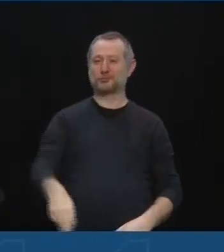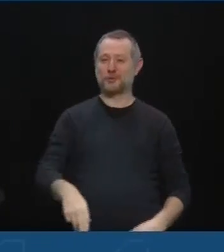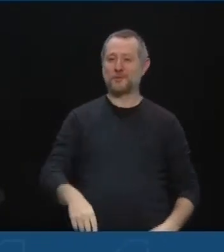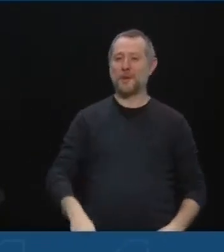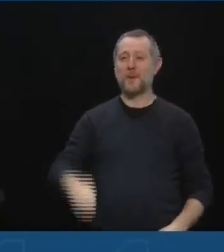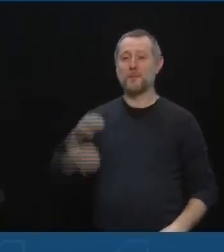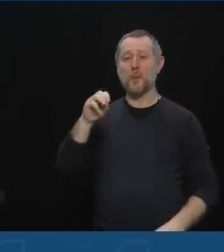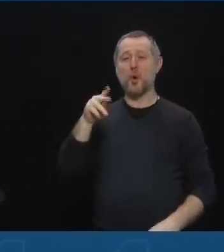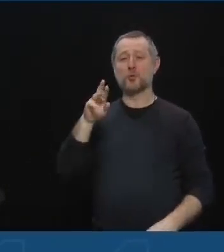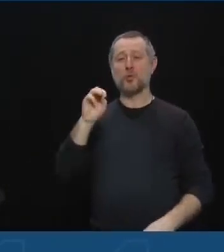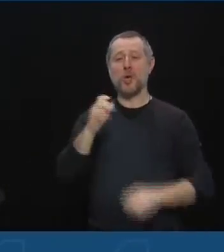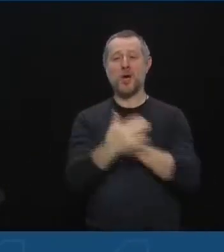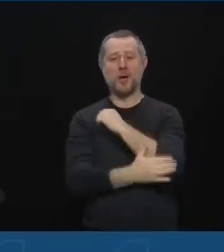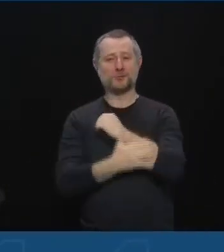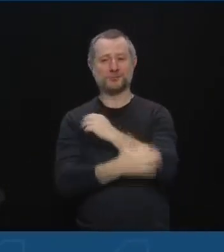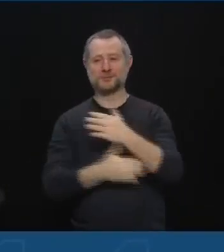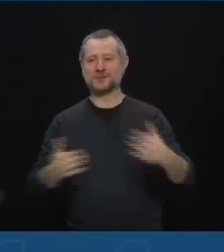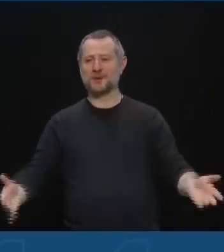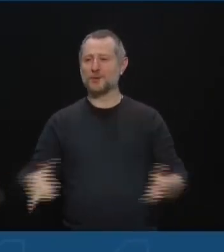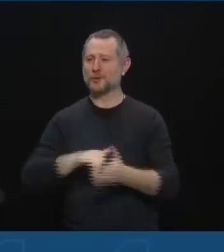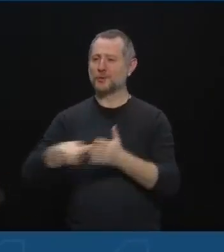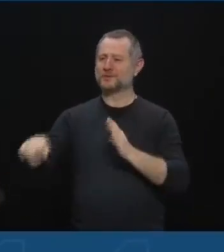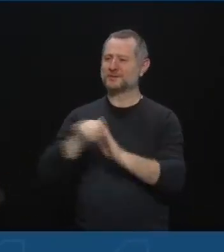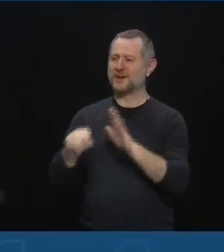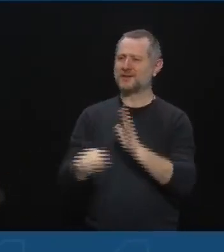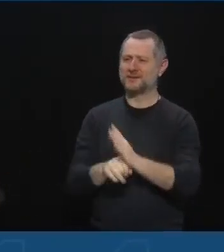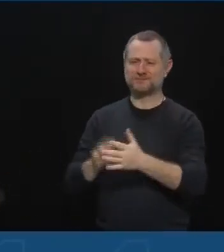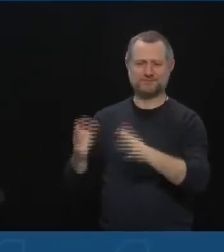governor a big round of applause.